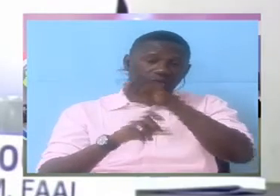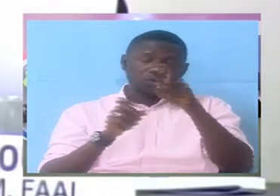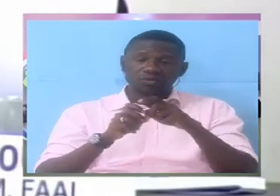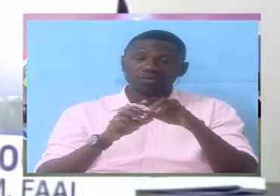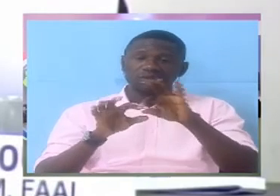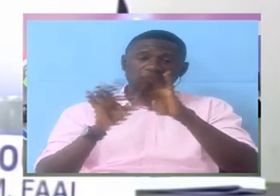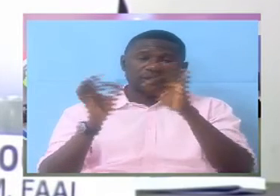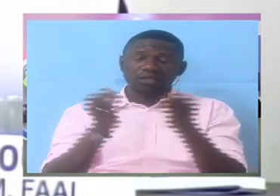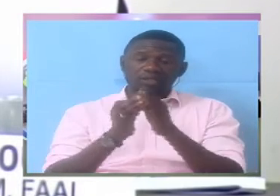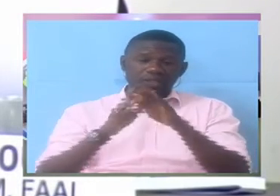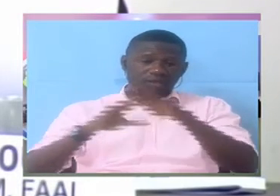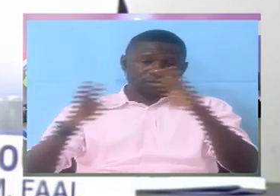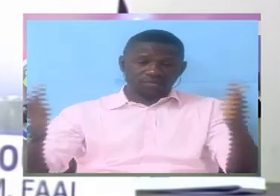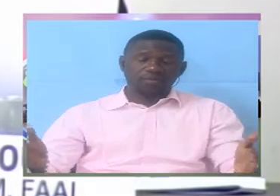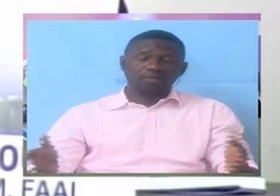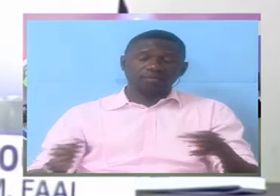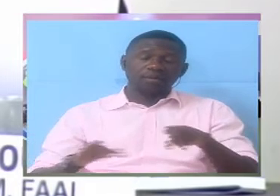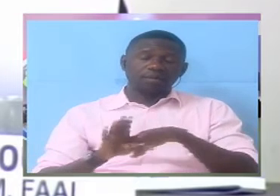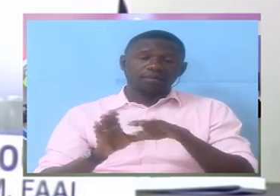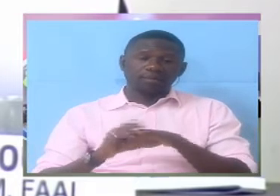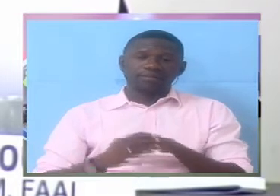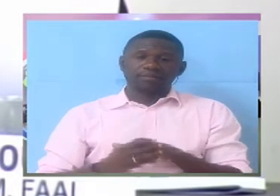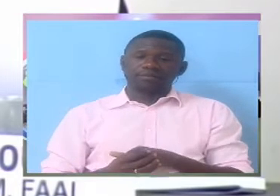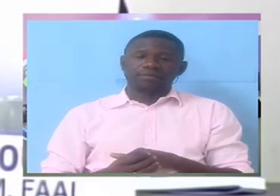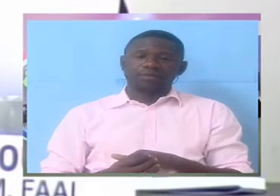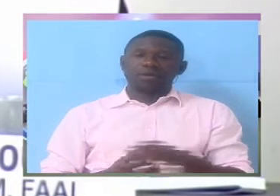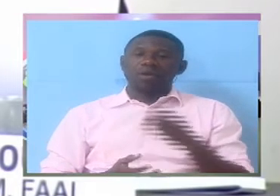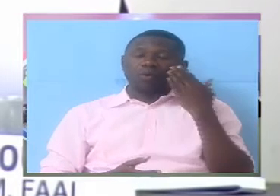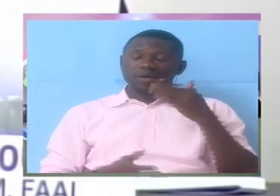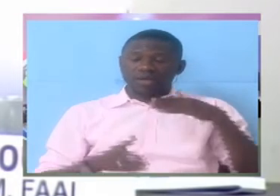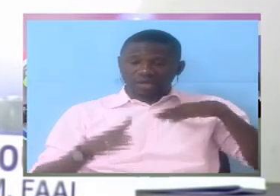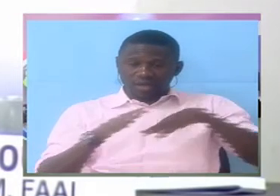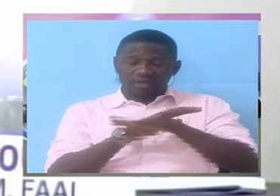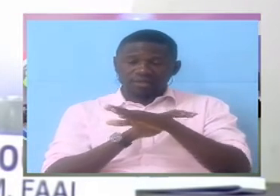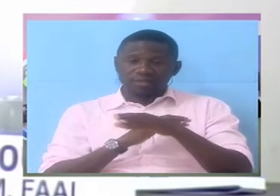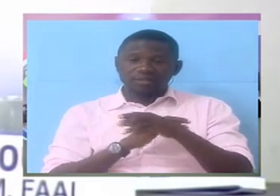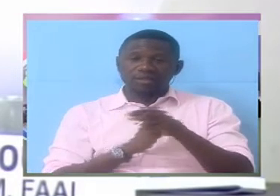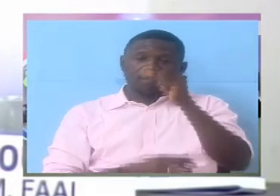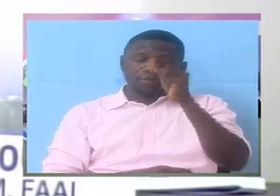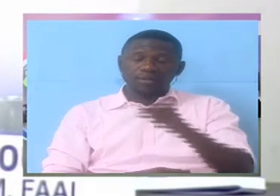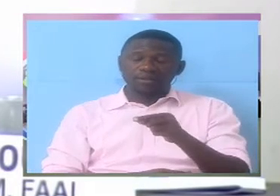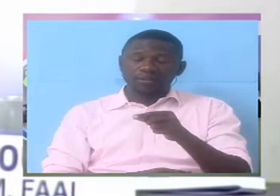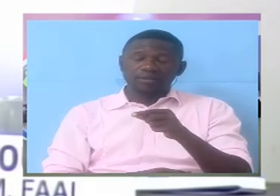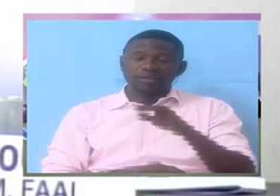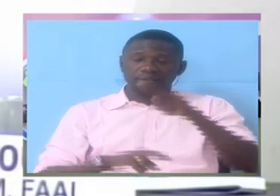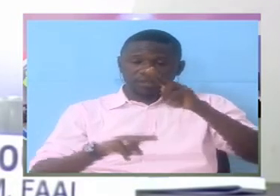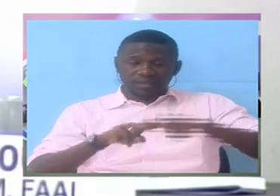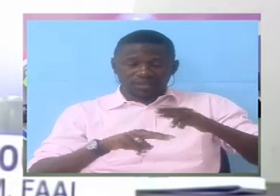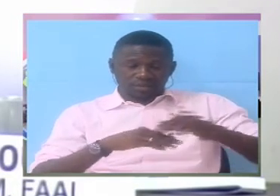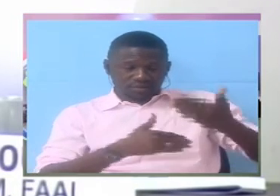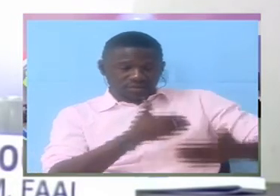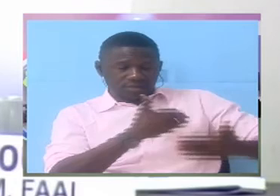the person sitting beside Daba Marena asked me to remove my shirt.